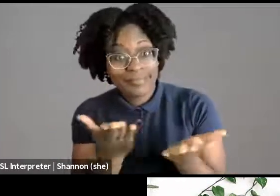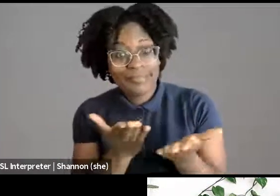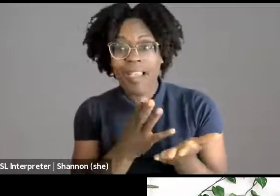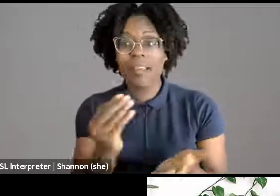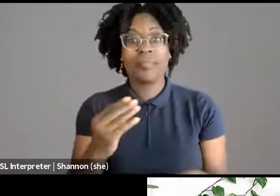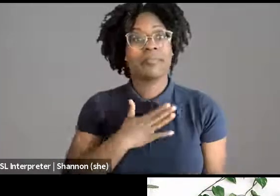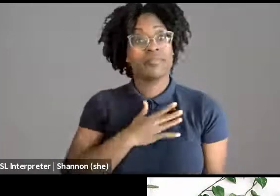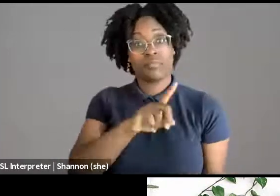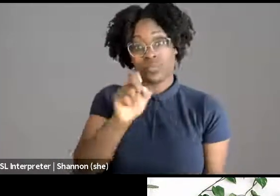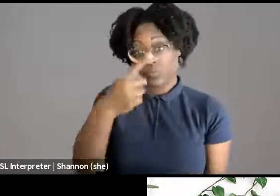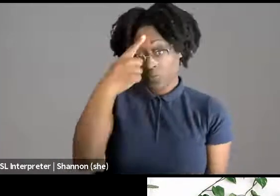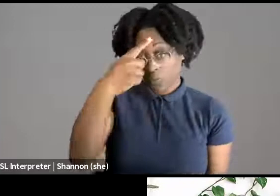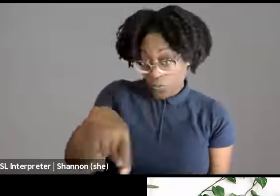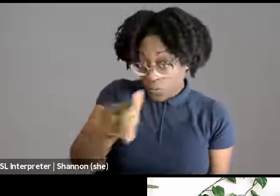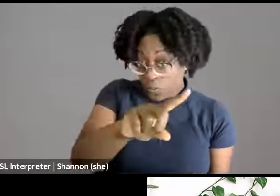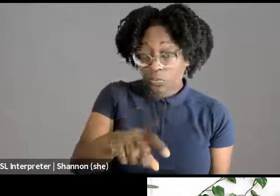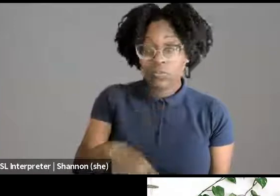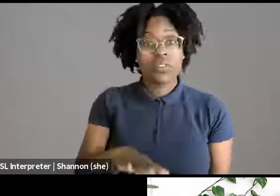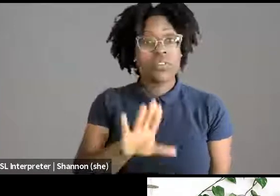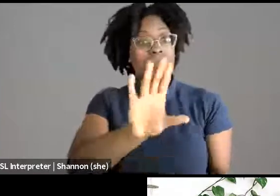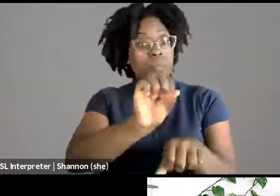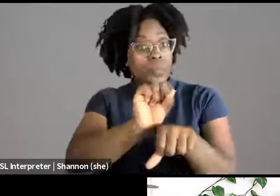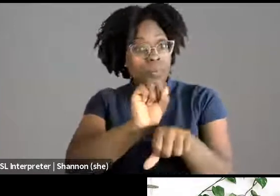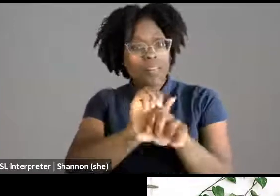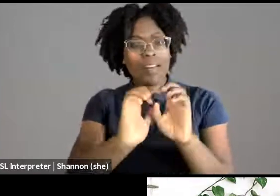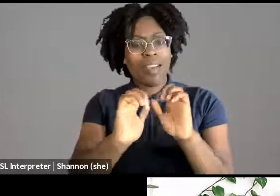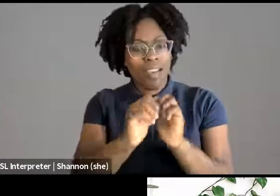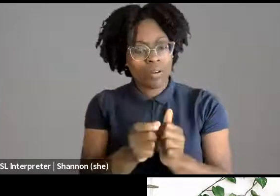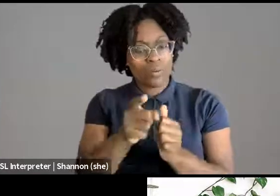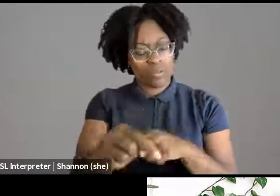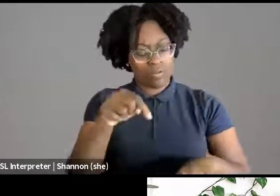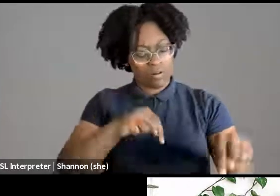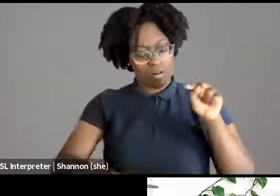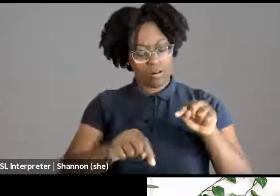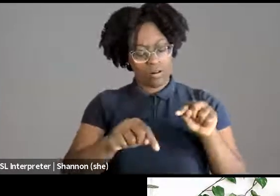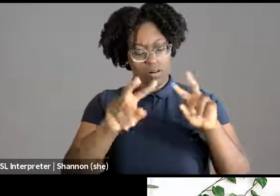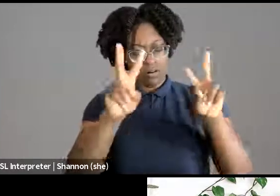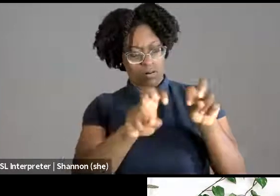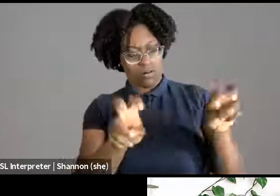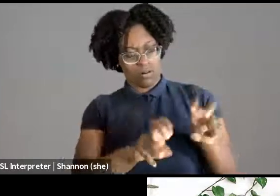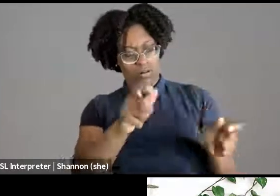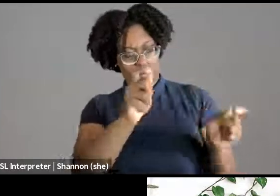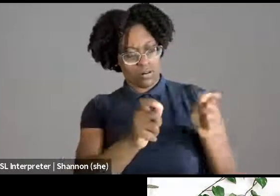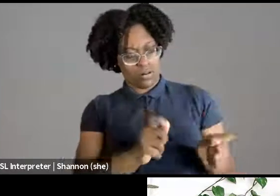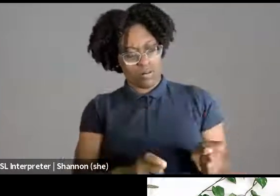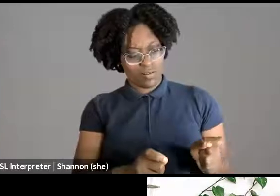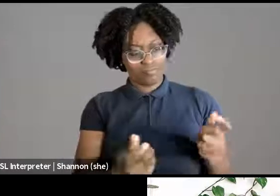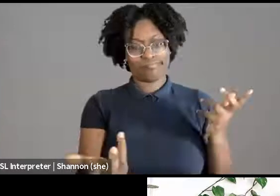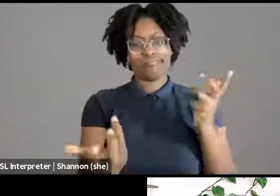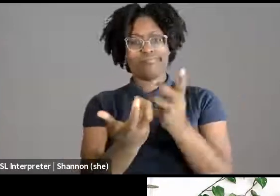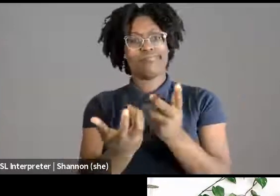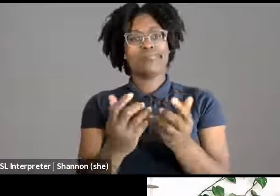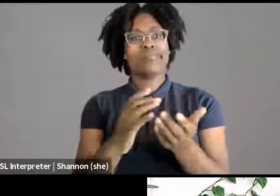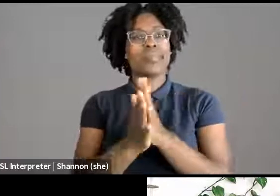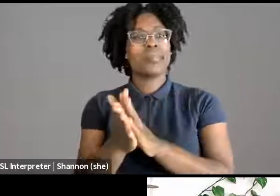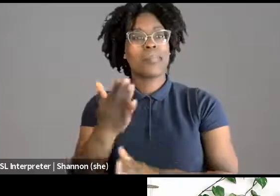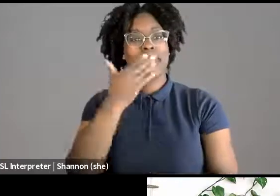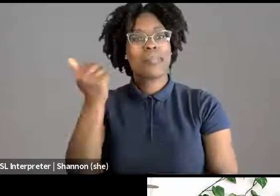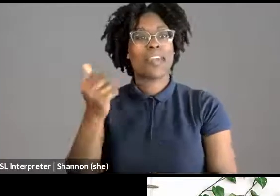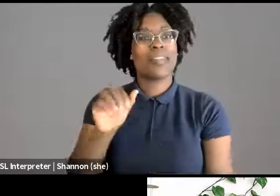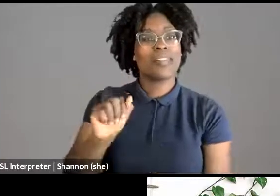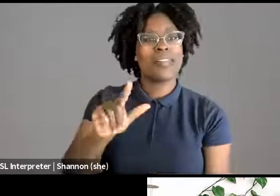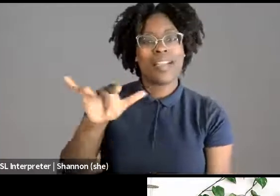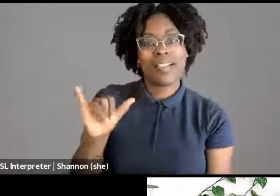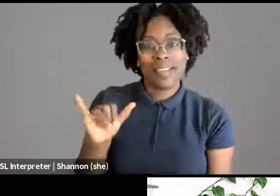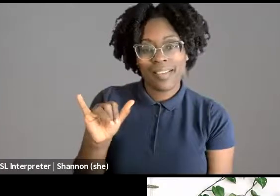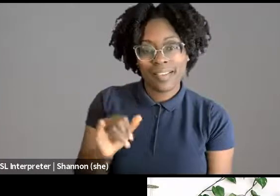to be more intersectional in your allyship and advocacy? So join us each week, and please share this with your